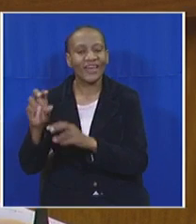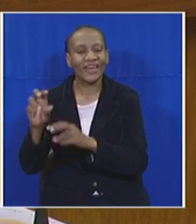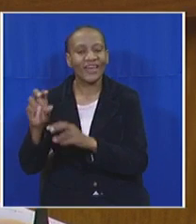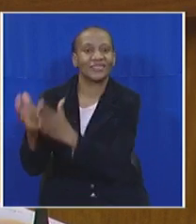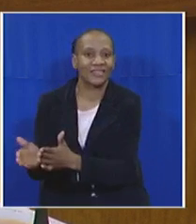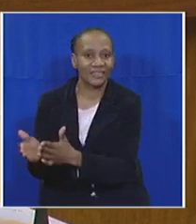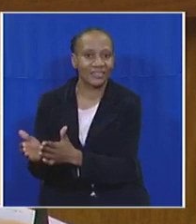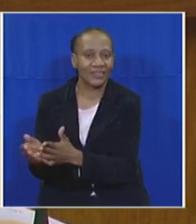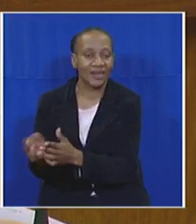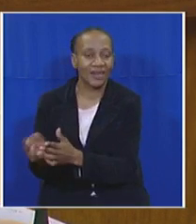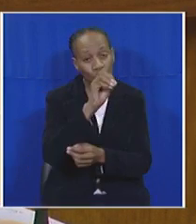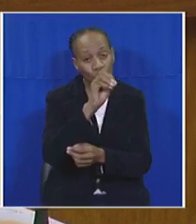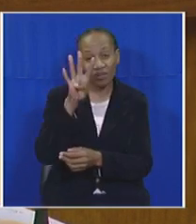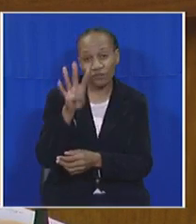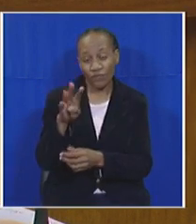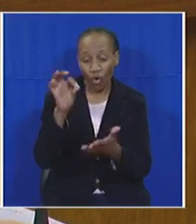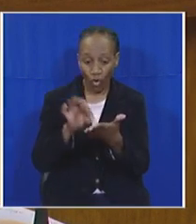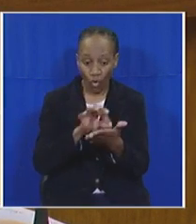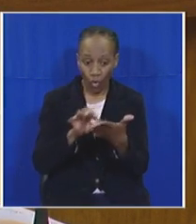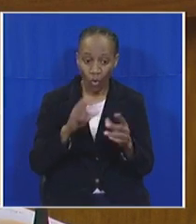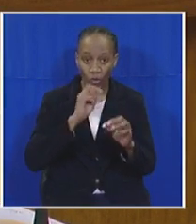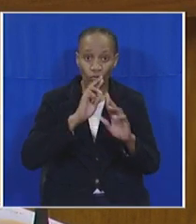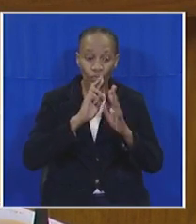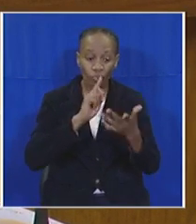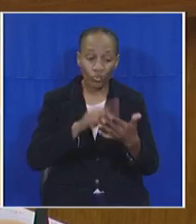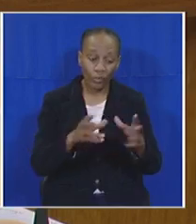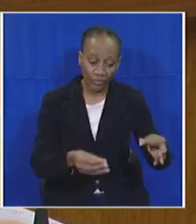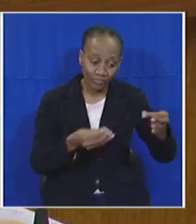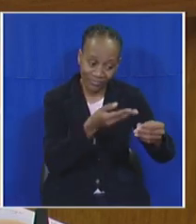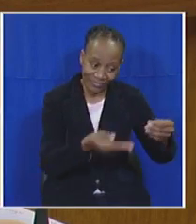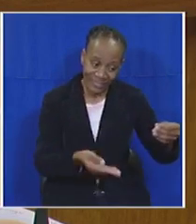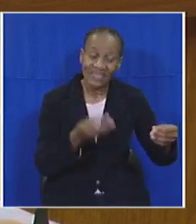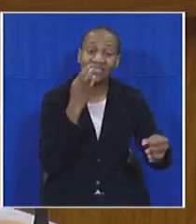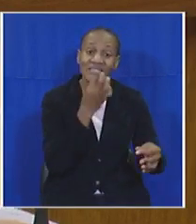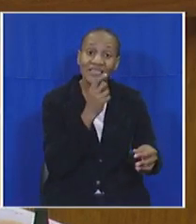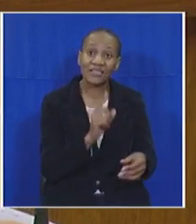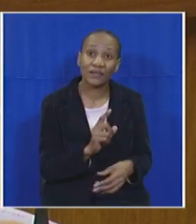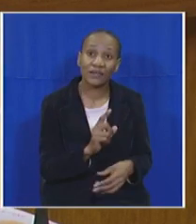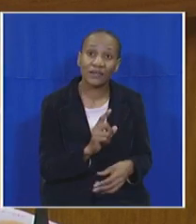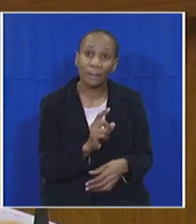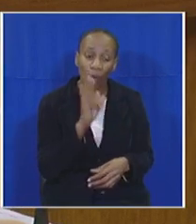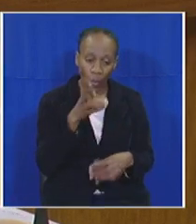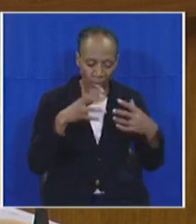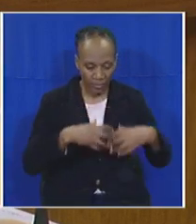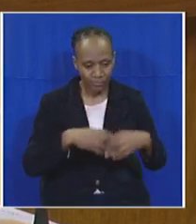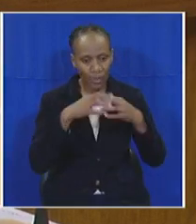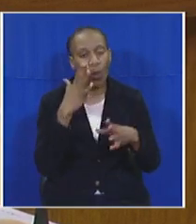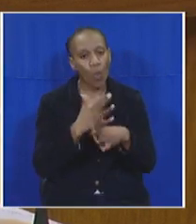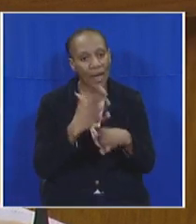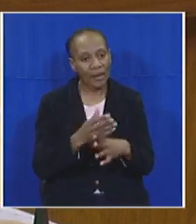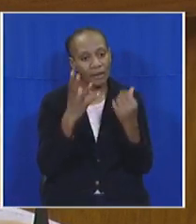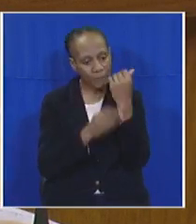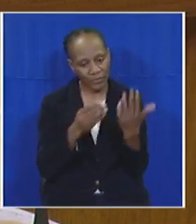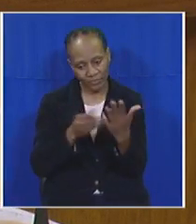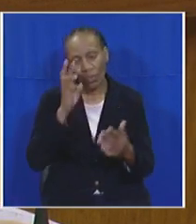in its 2004 election manifesto entitled A People's Contract to Create Work and Fight Poverty.